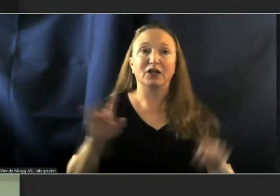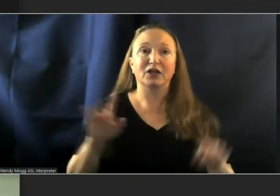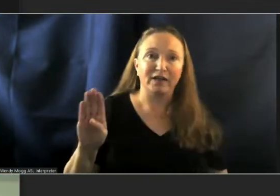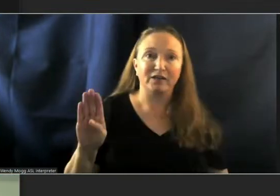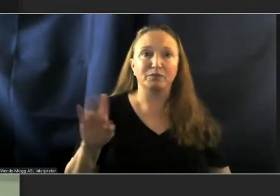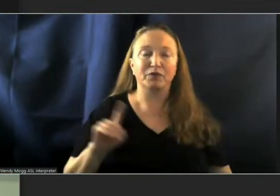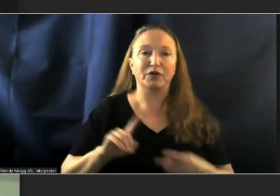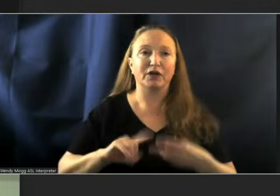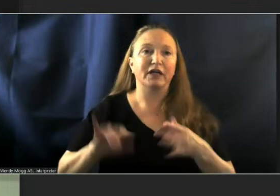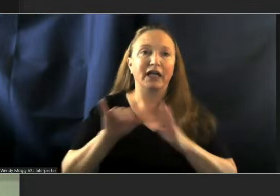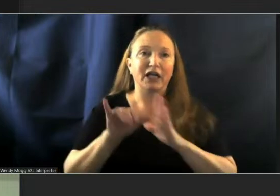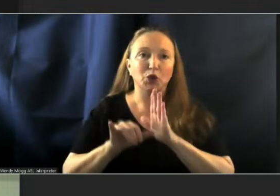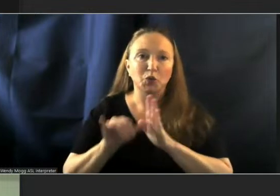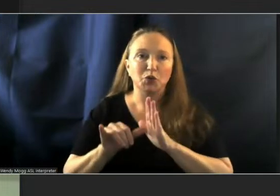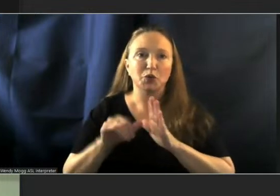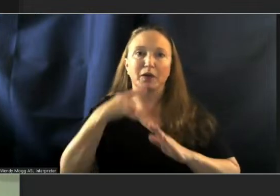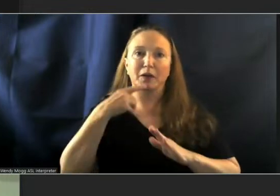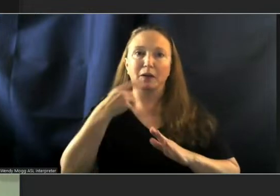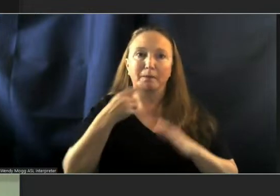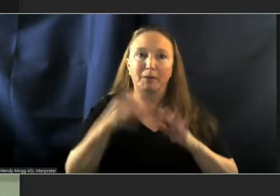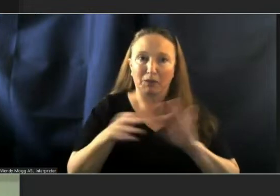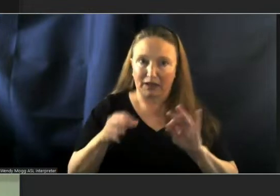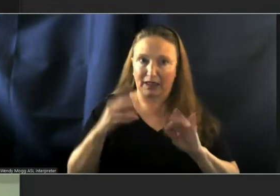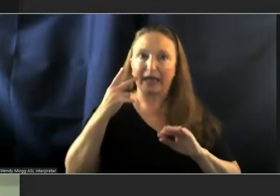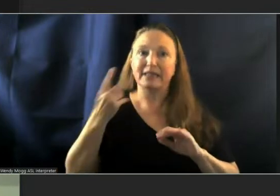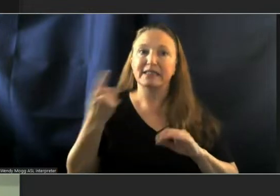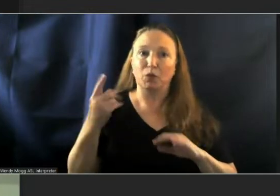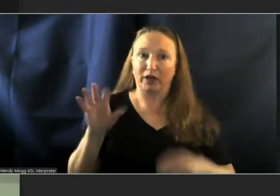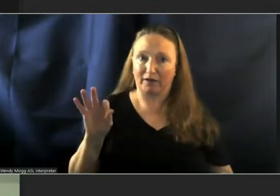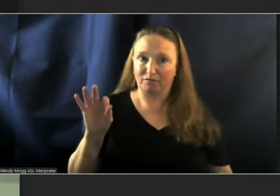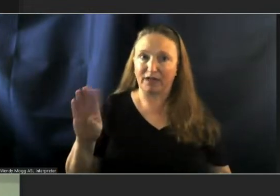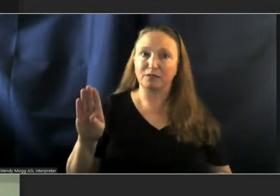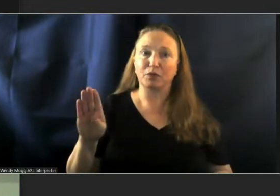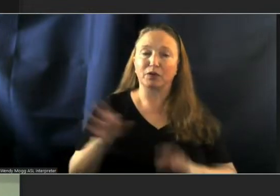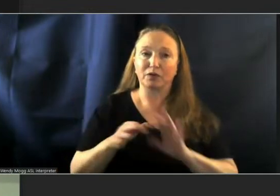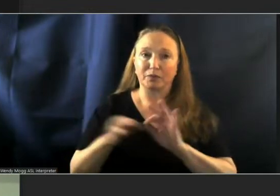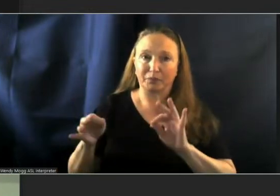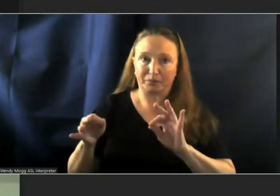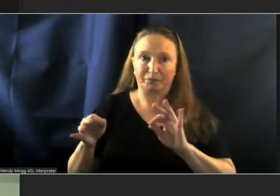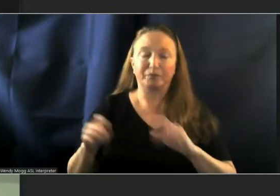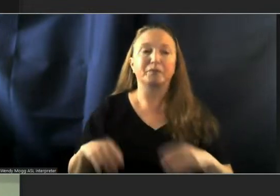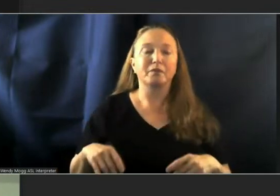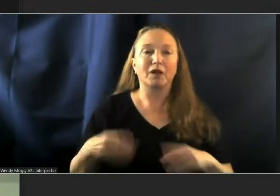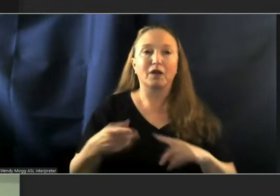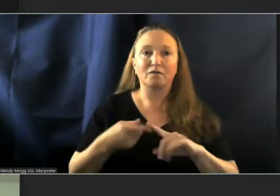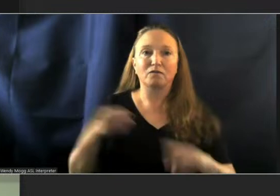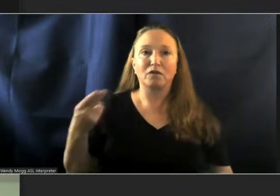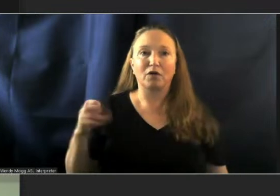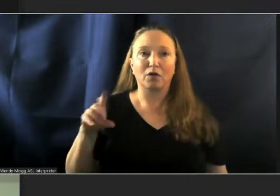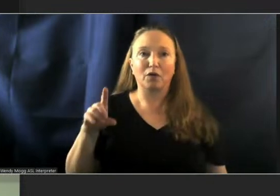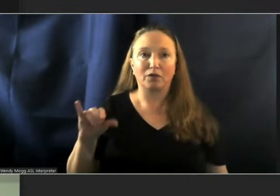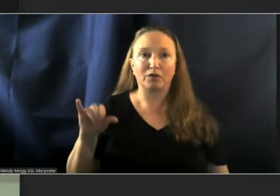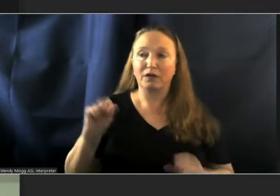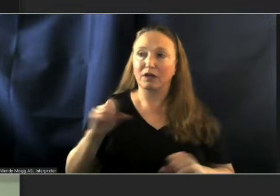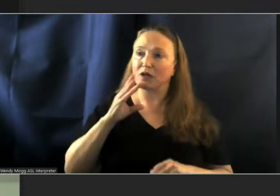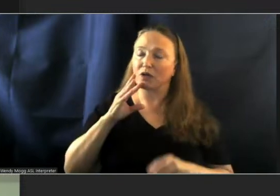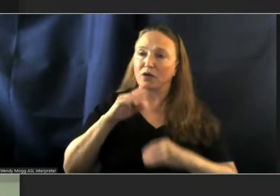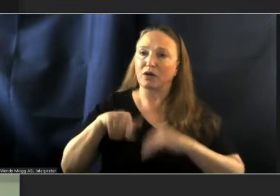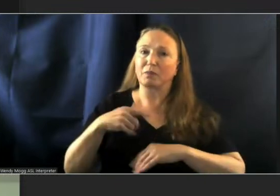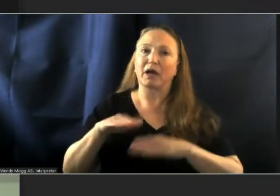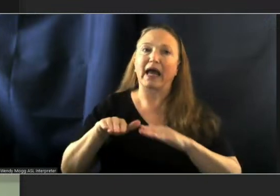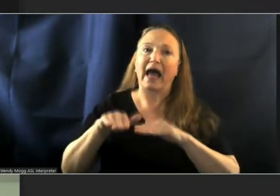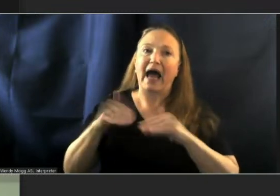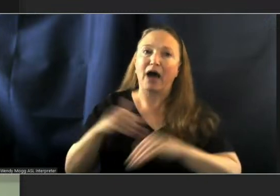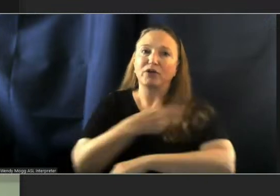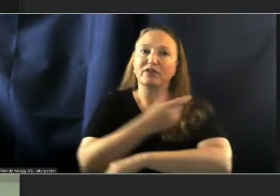comments. I do see one on Facebook from Holly. Can you please talk about how the vaccine works to prevent